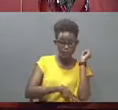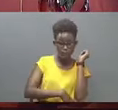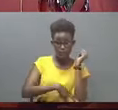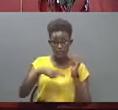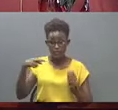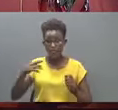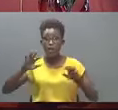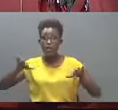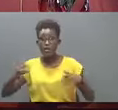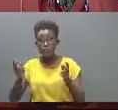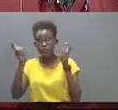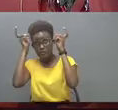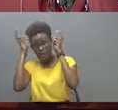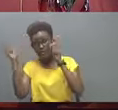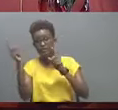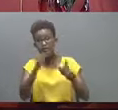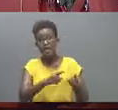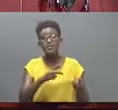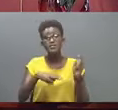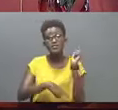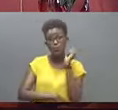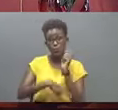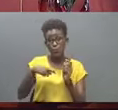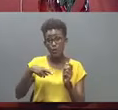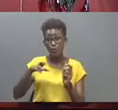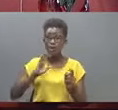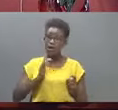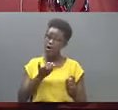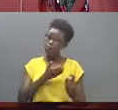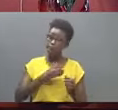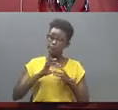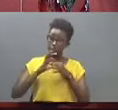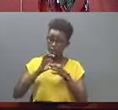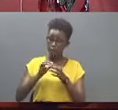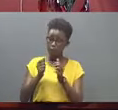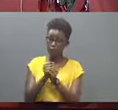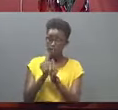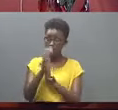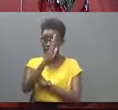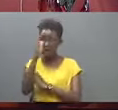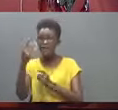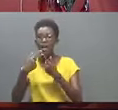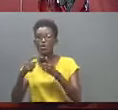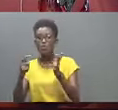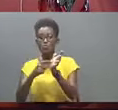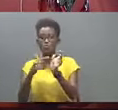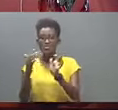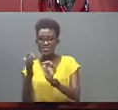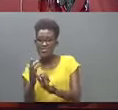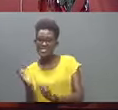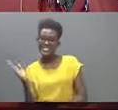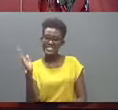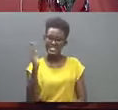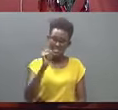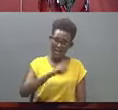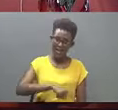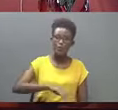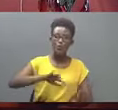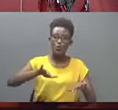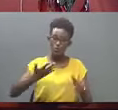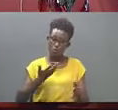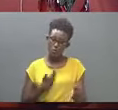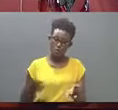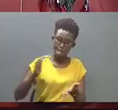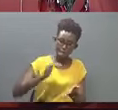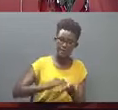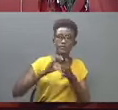Although the devil came to steal our relationship with God. Nubwo Satani yaje kwibusaba n'Imana. Jesus came to that we may regain that